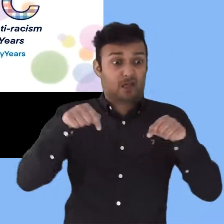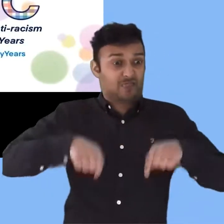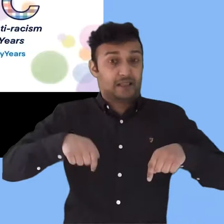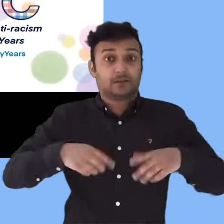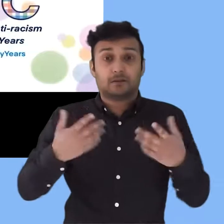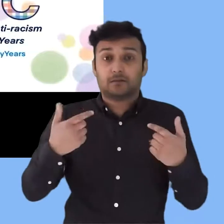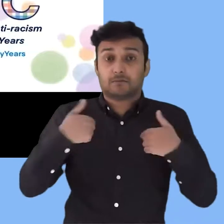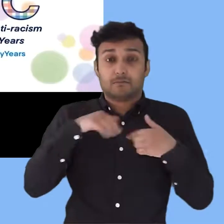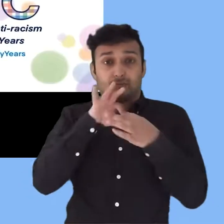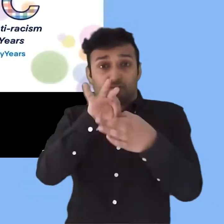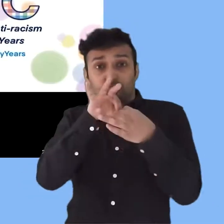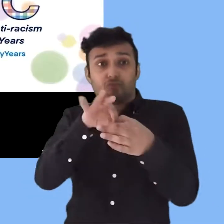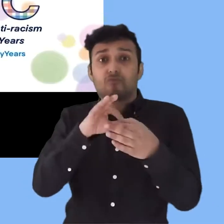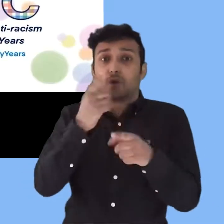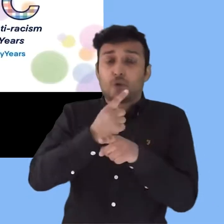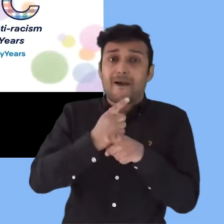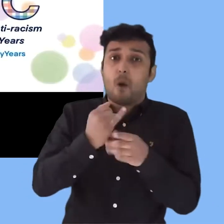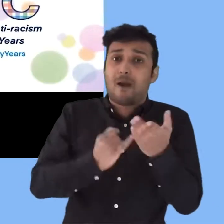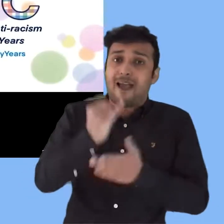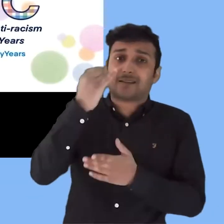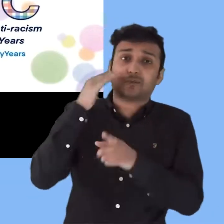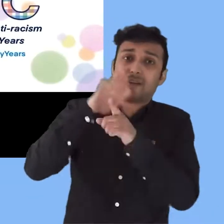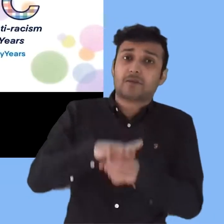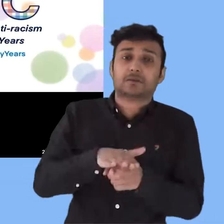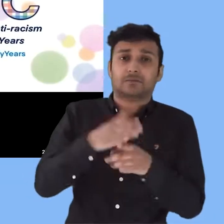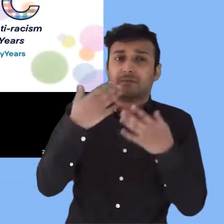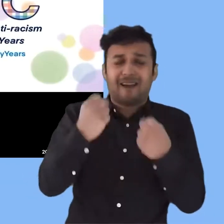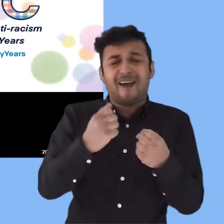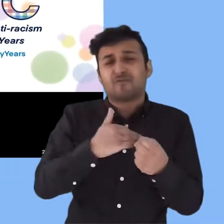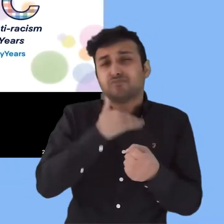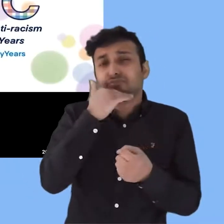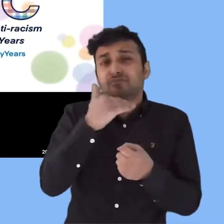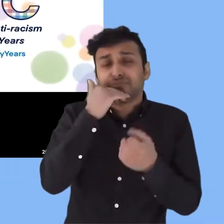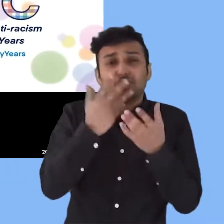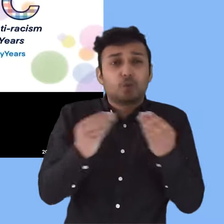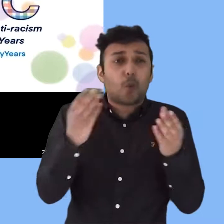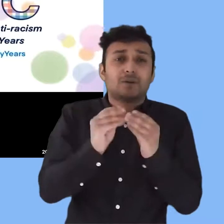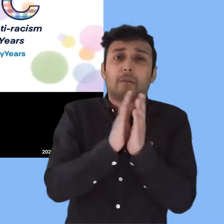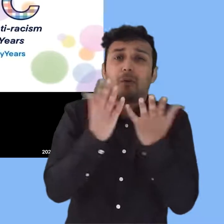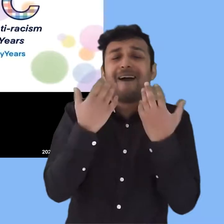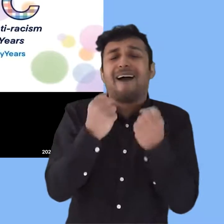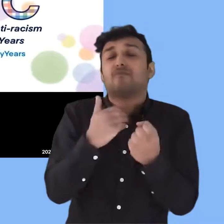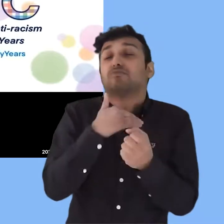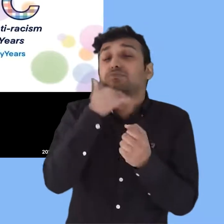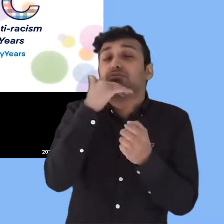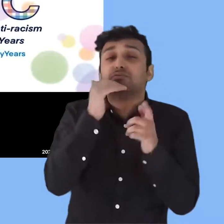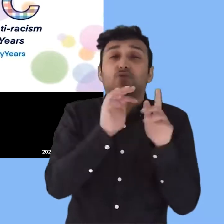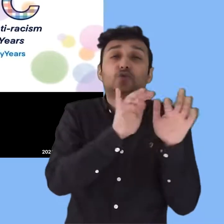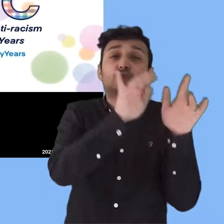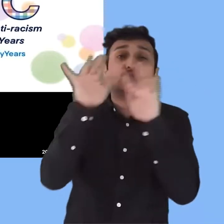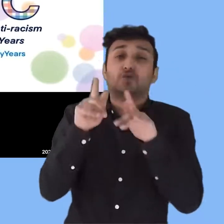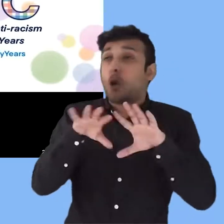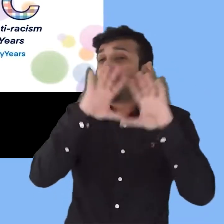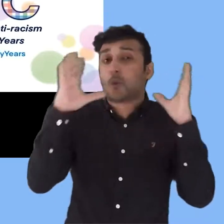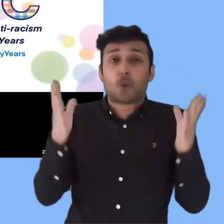many things and resources that have been produced by lots of different people globally. And I think we have to get used to now accessing